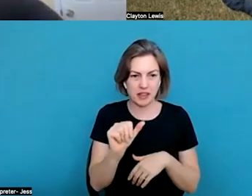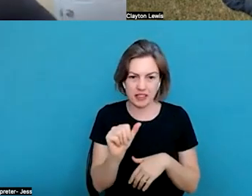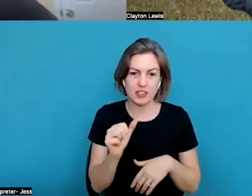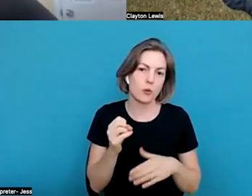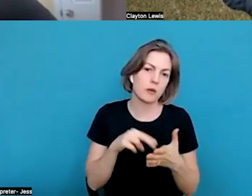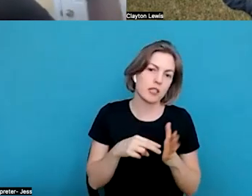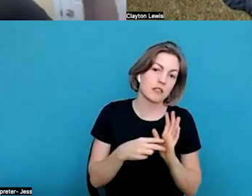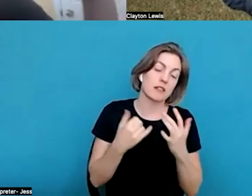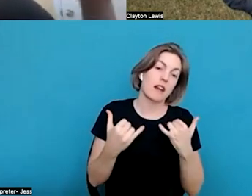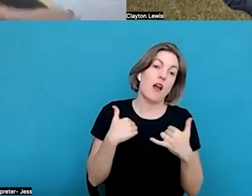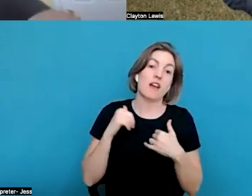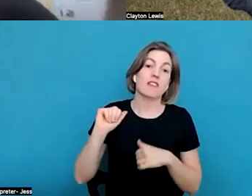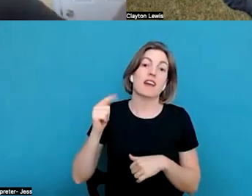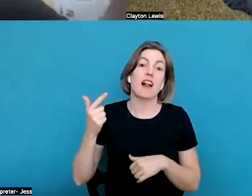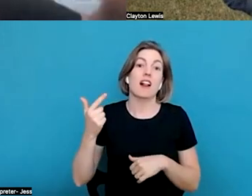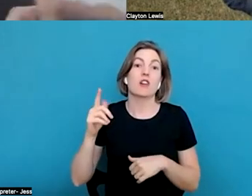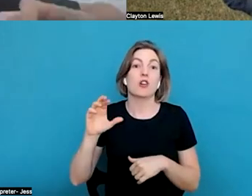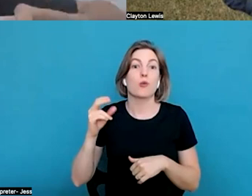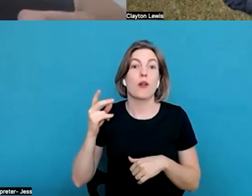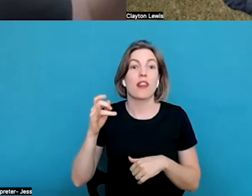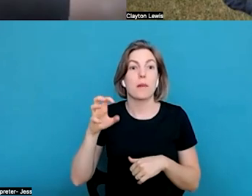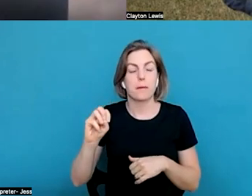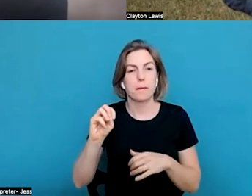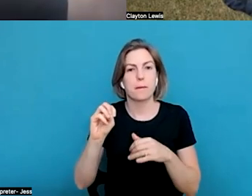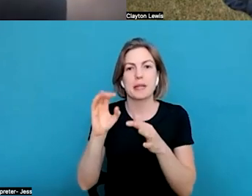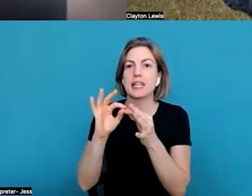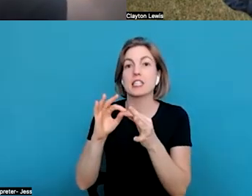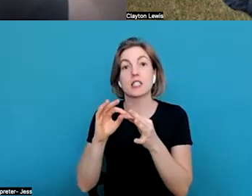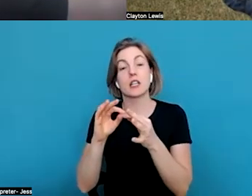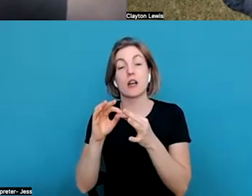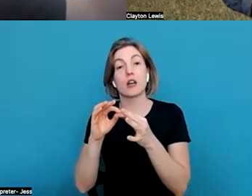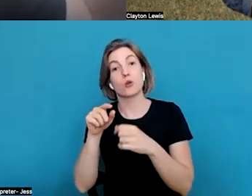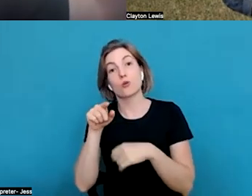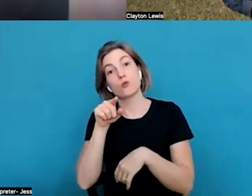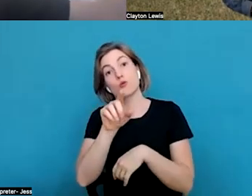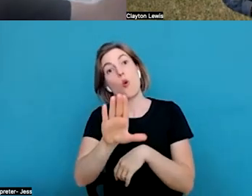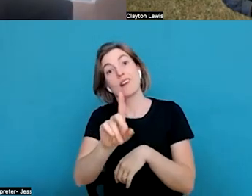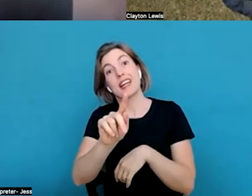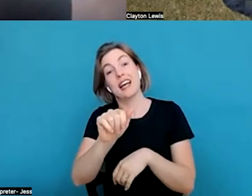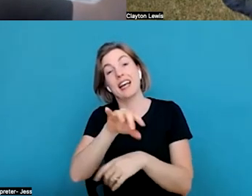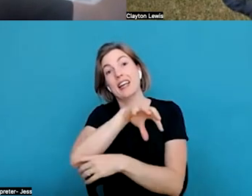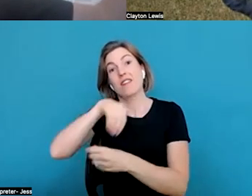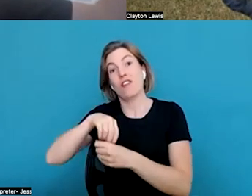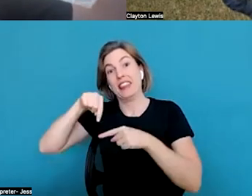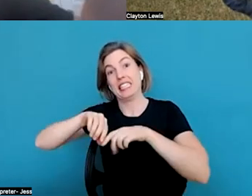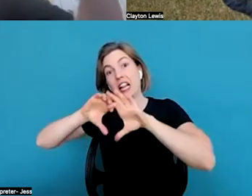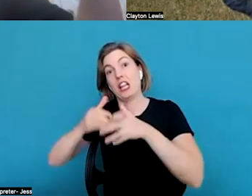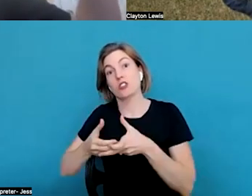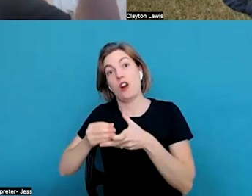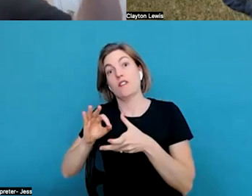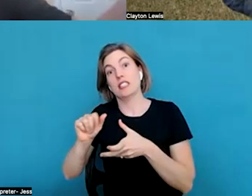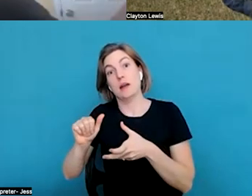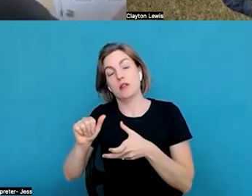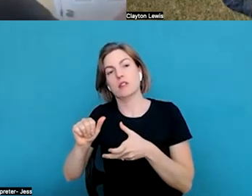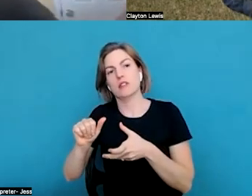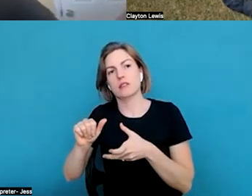have algorithms that are saying, oh, well, your data is in this cluster of disabled, then